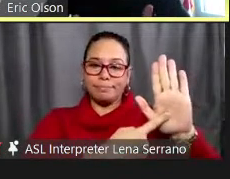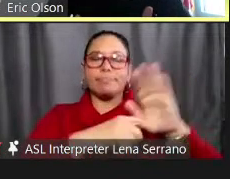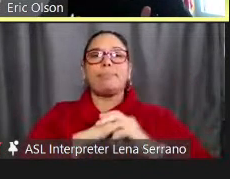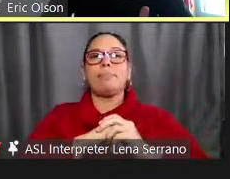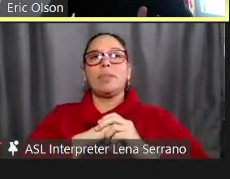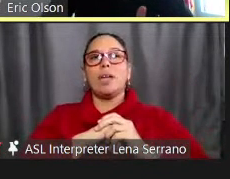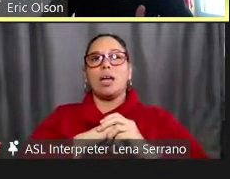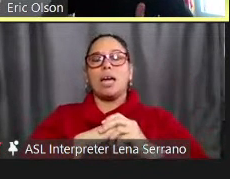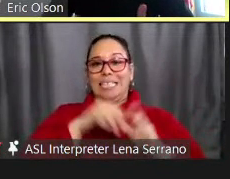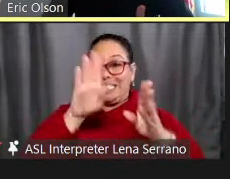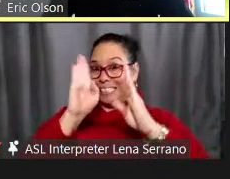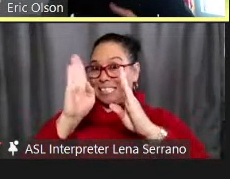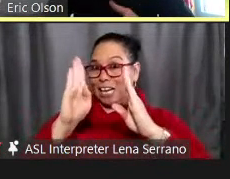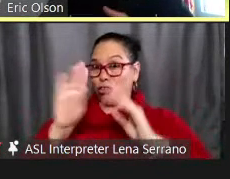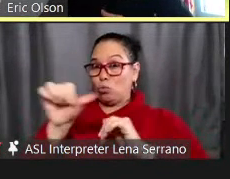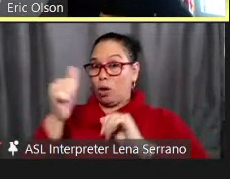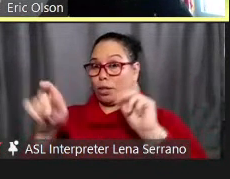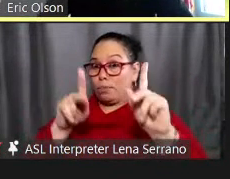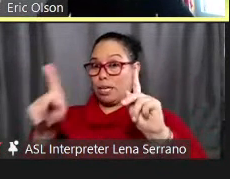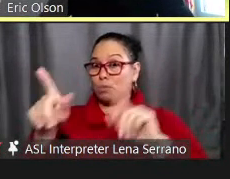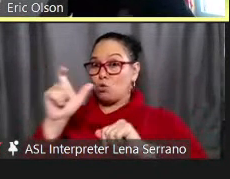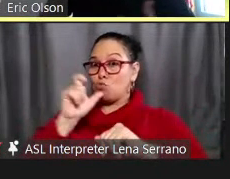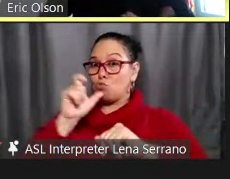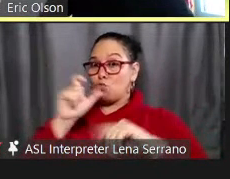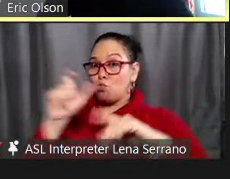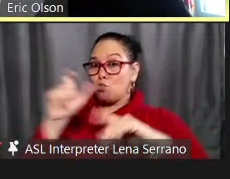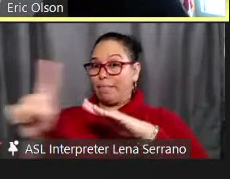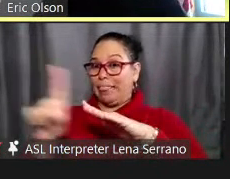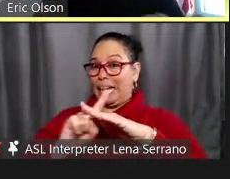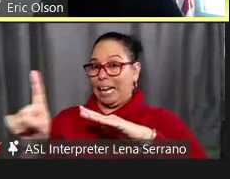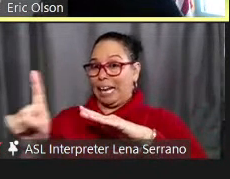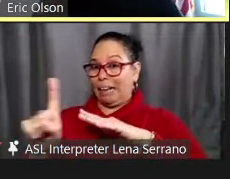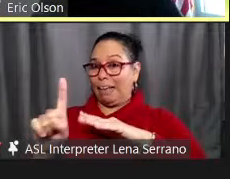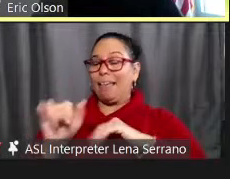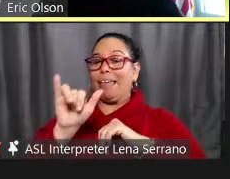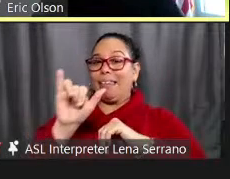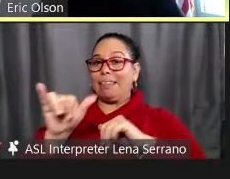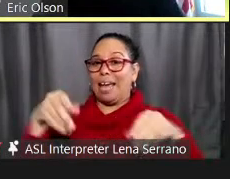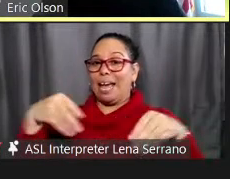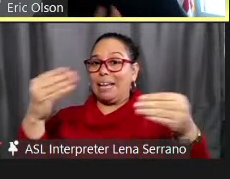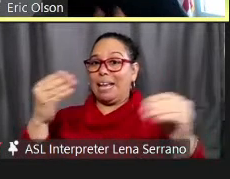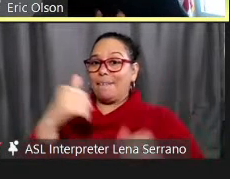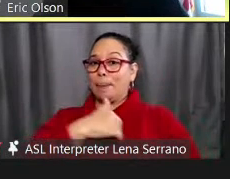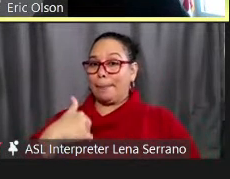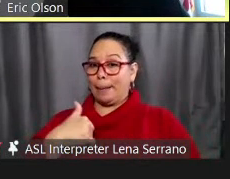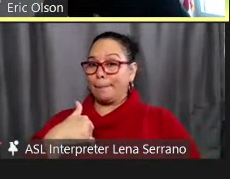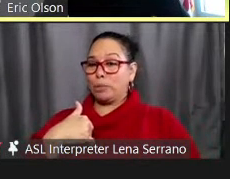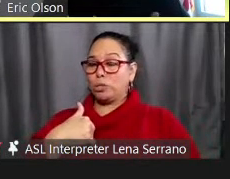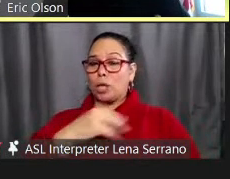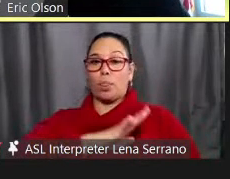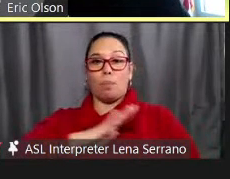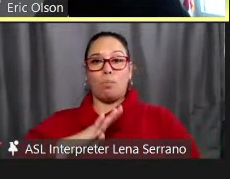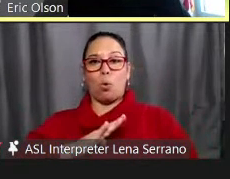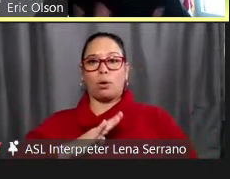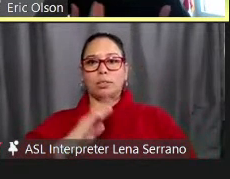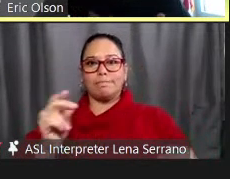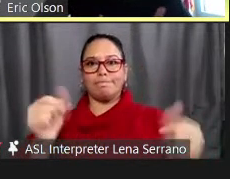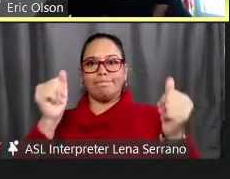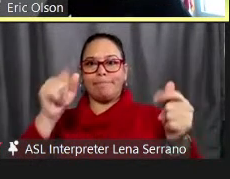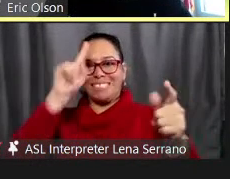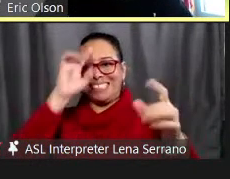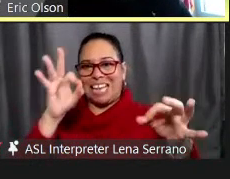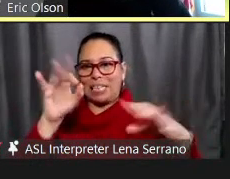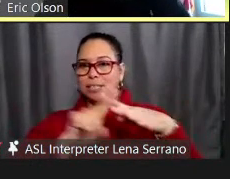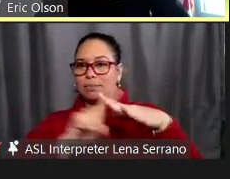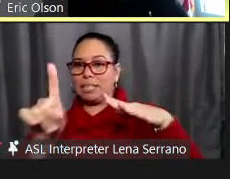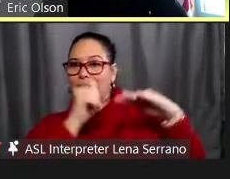directing his attention towards other individuals who are fleeing. That gave those members on that board split seconds to make a decision to flee or